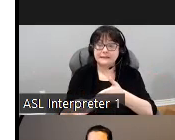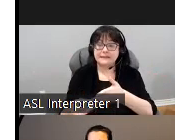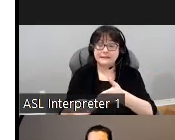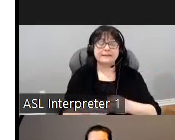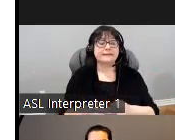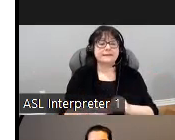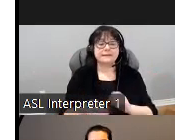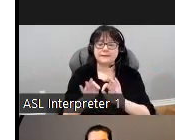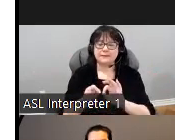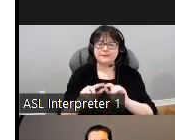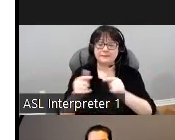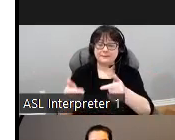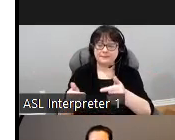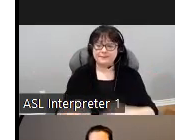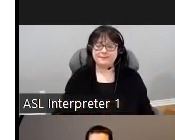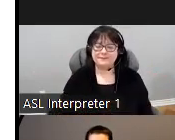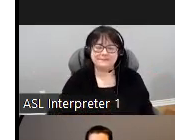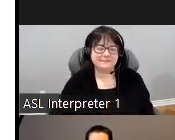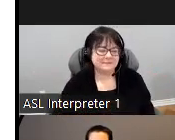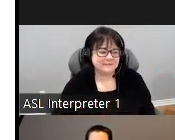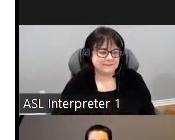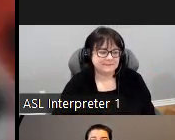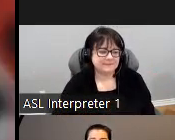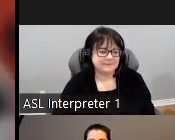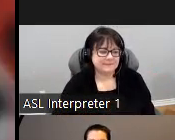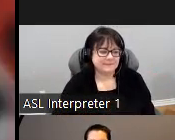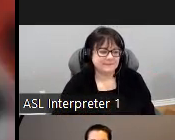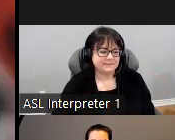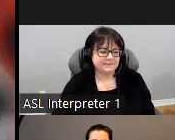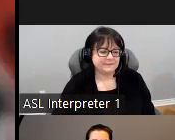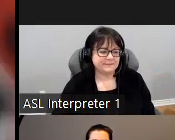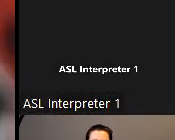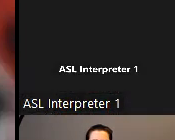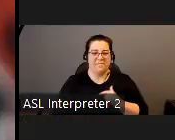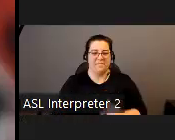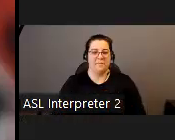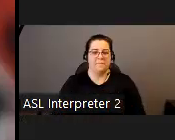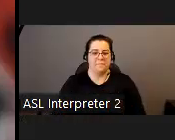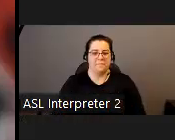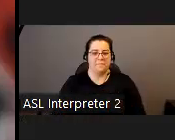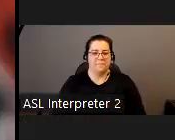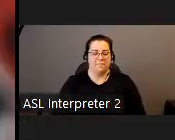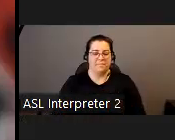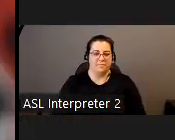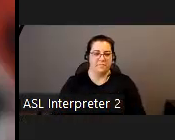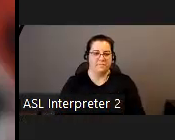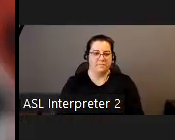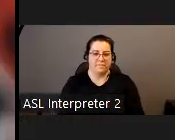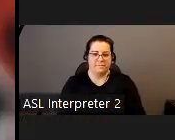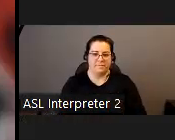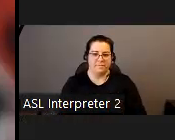we have to think about how the relationship between them. Because ultimately we do want to change